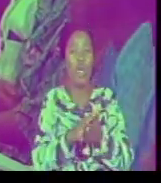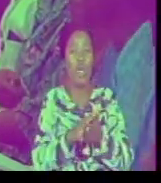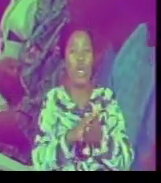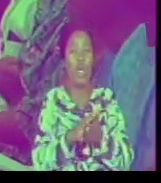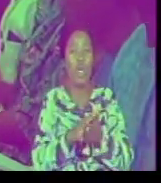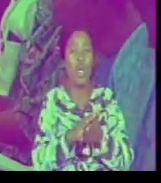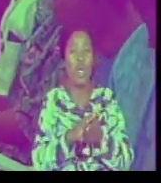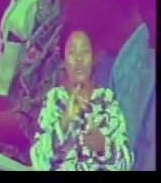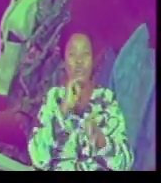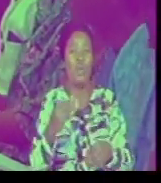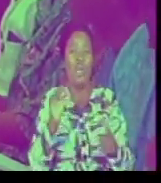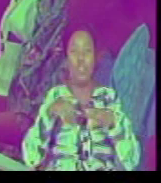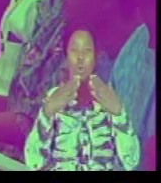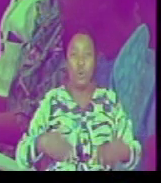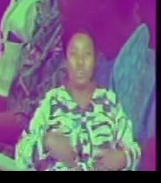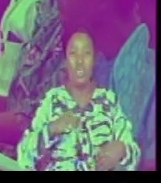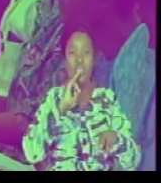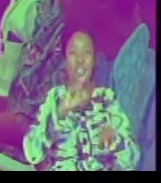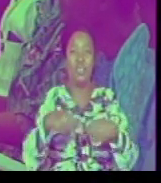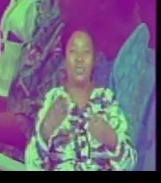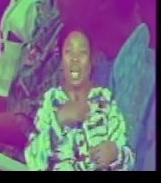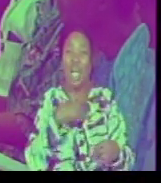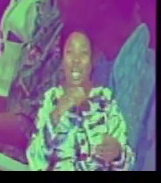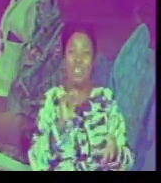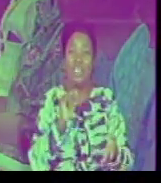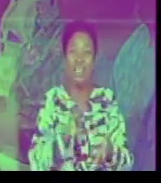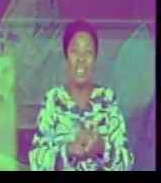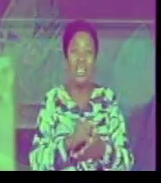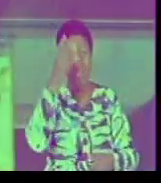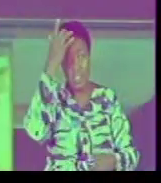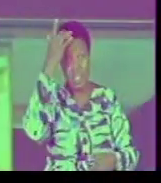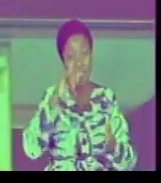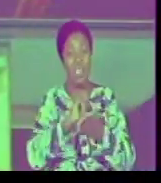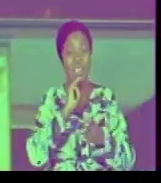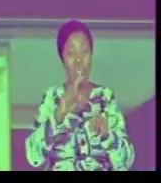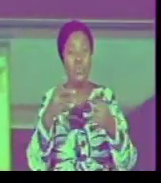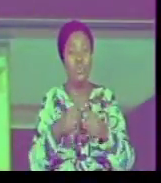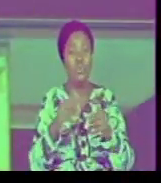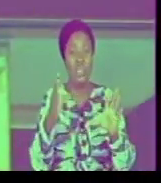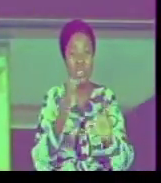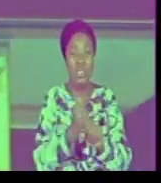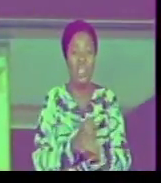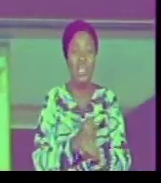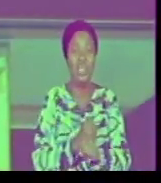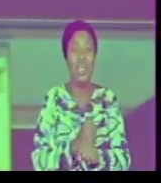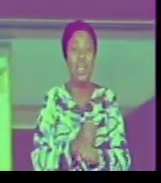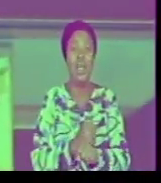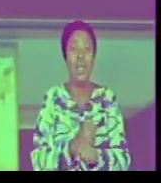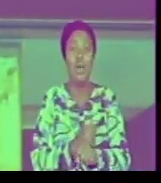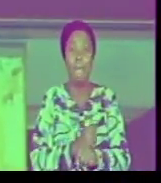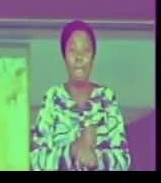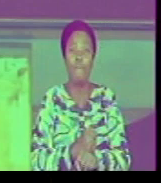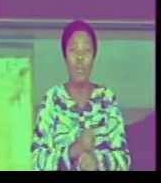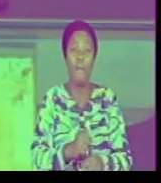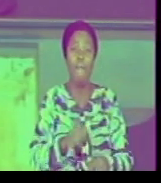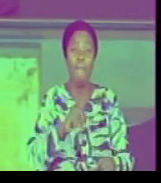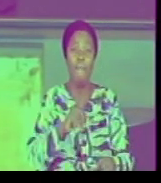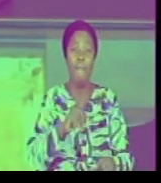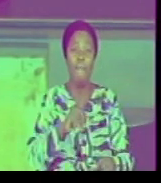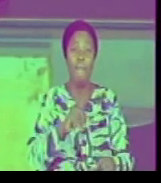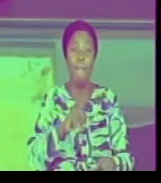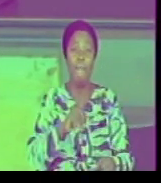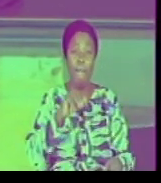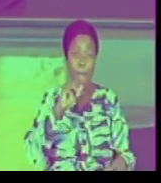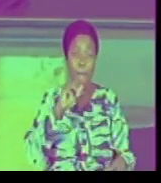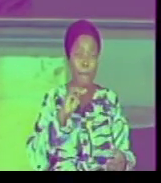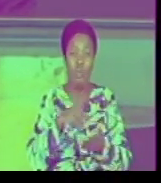gone. And the sickness that is going to take millions of naira from you, you will enjoy